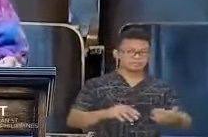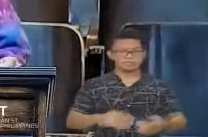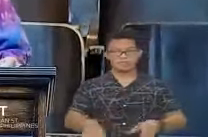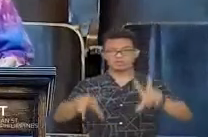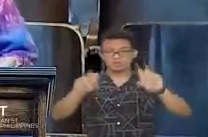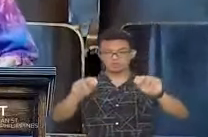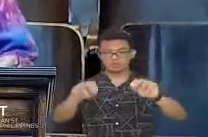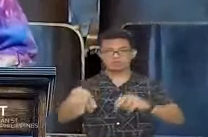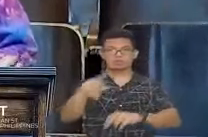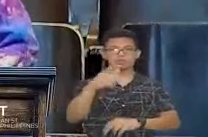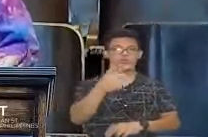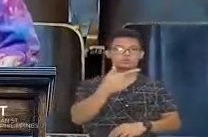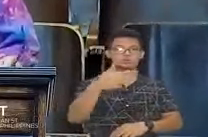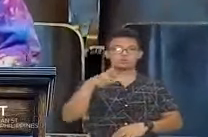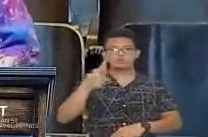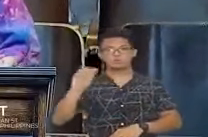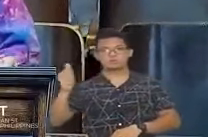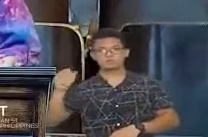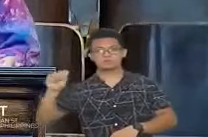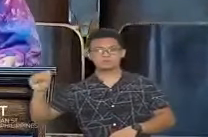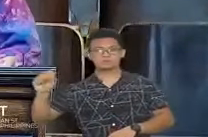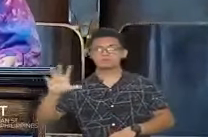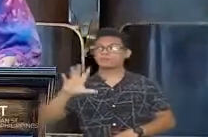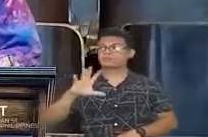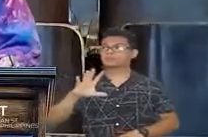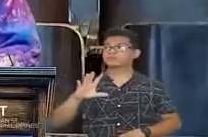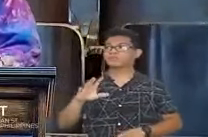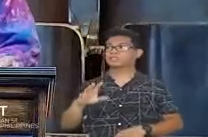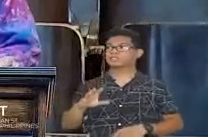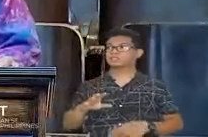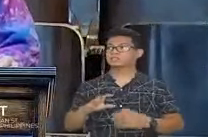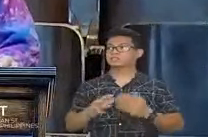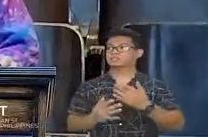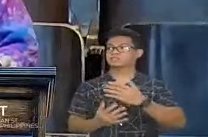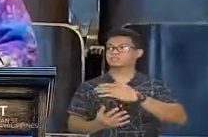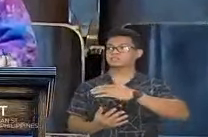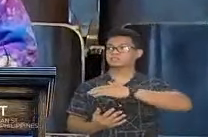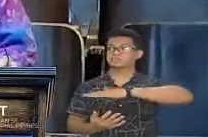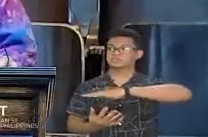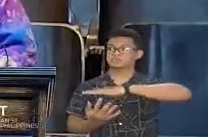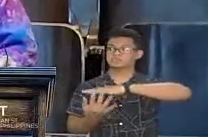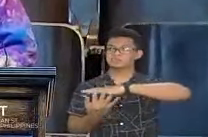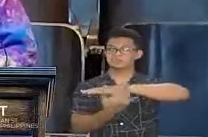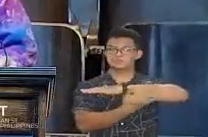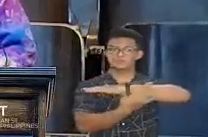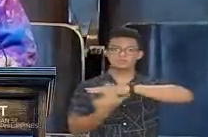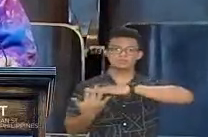Nganuman, no grass. No grass, no animals.